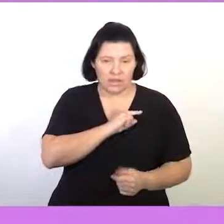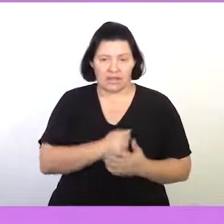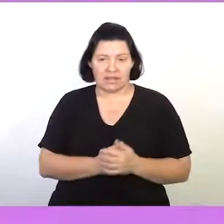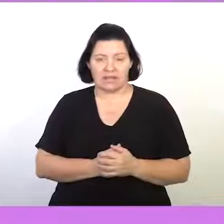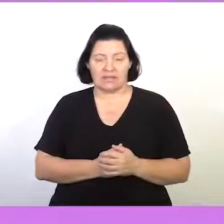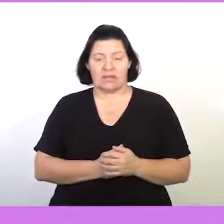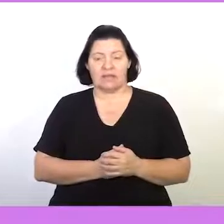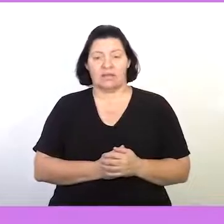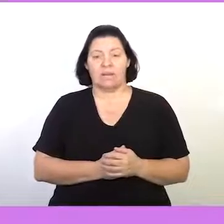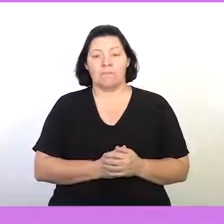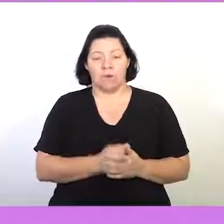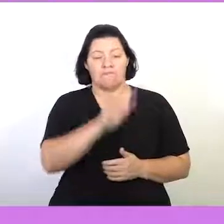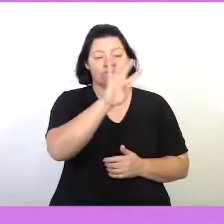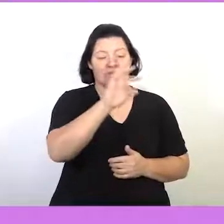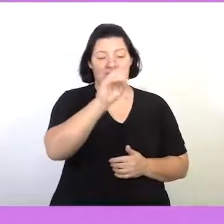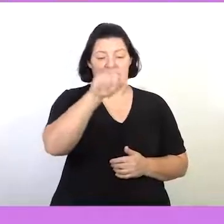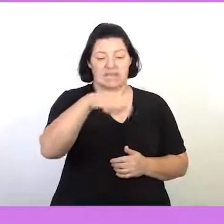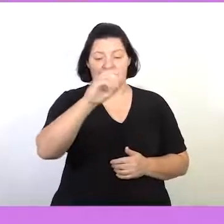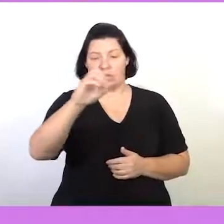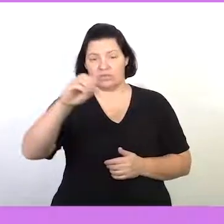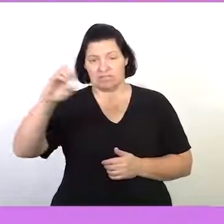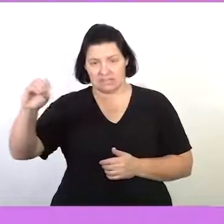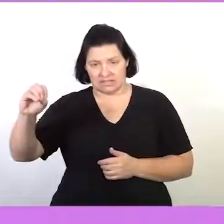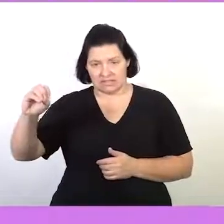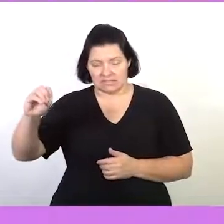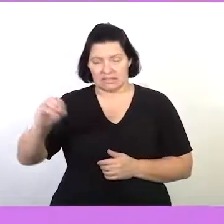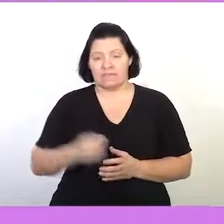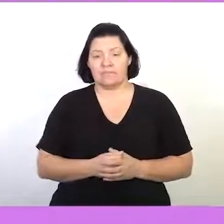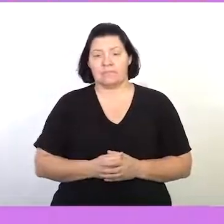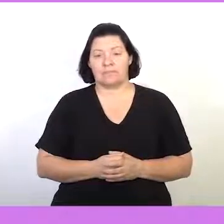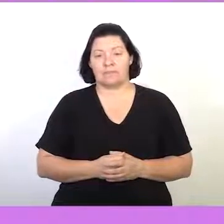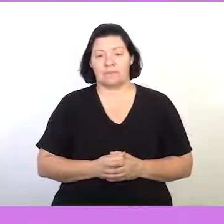therefore, I take my 40,000, which